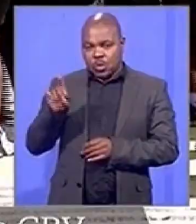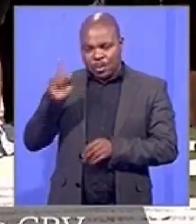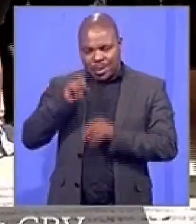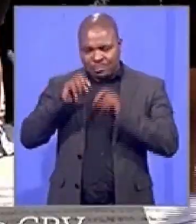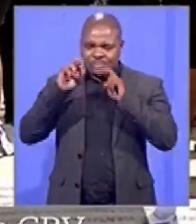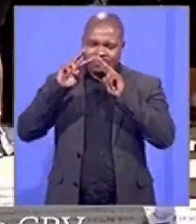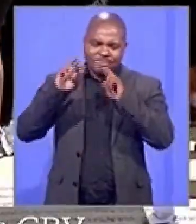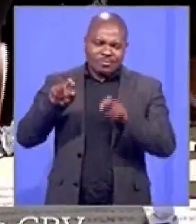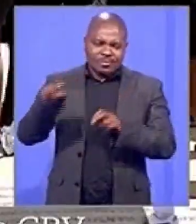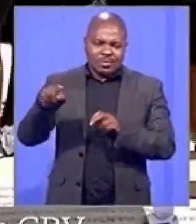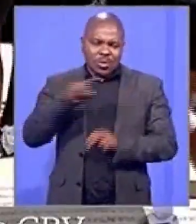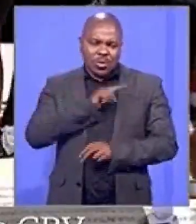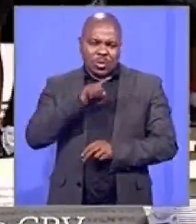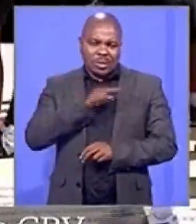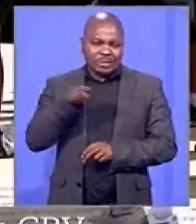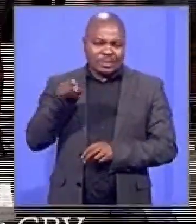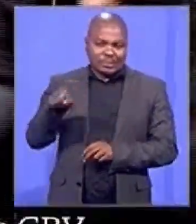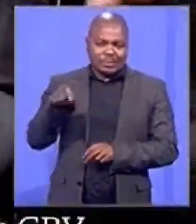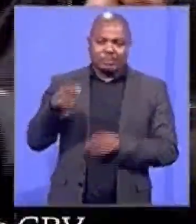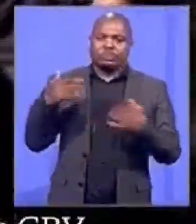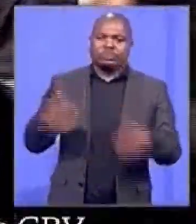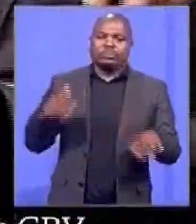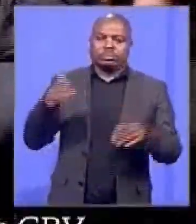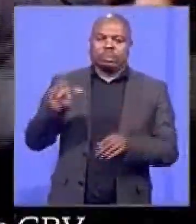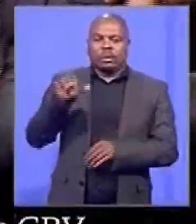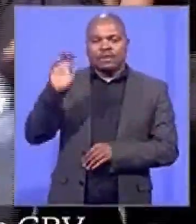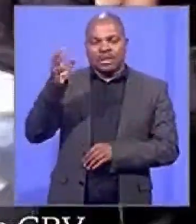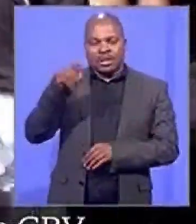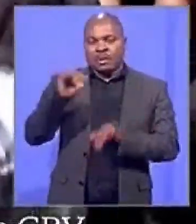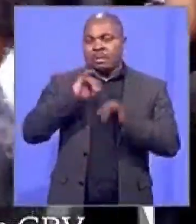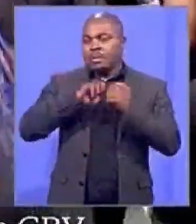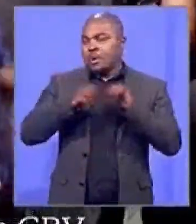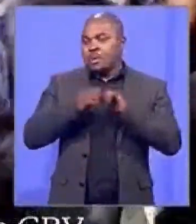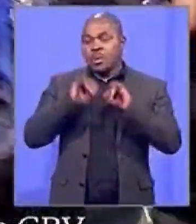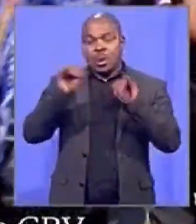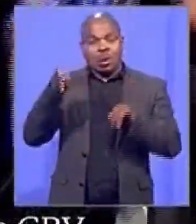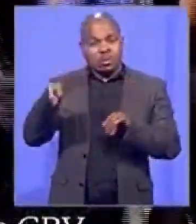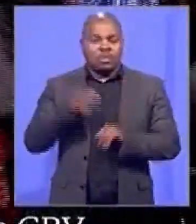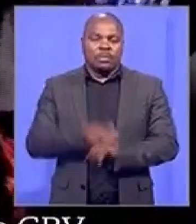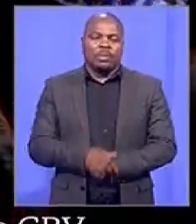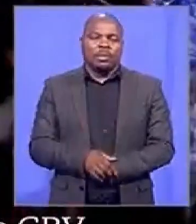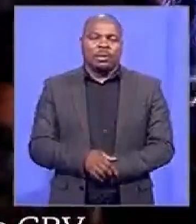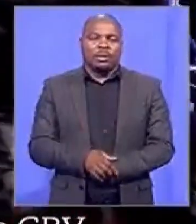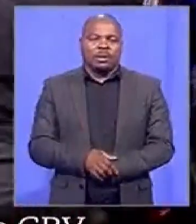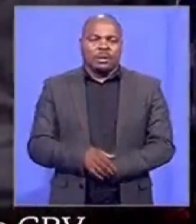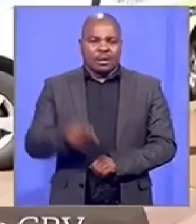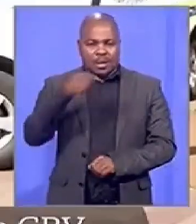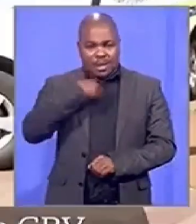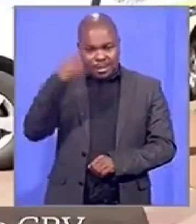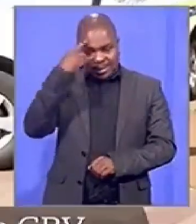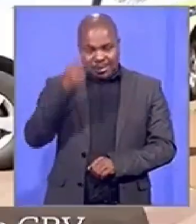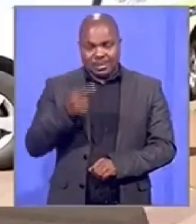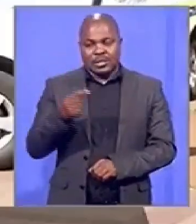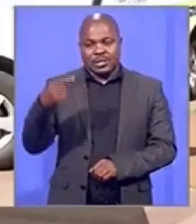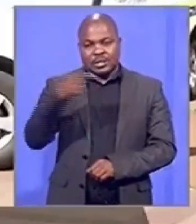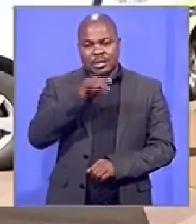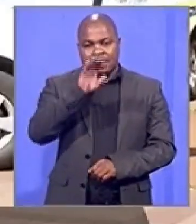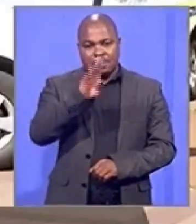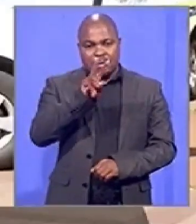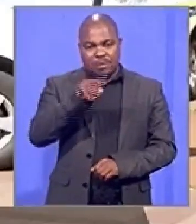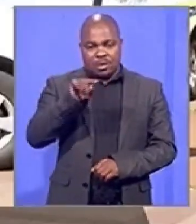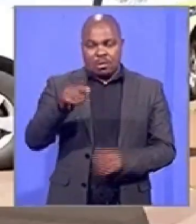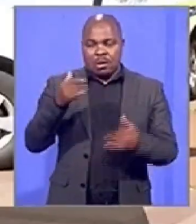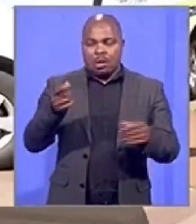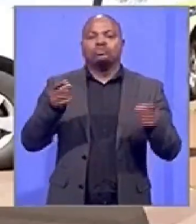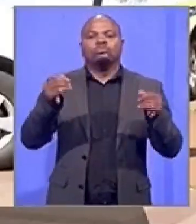batlisisa seo ba se bitsang tlokotsi e welang province ya Free State. I think in Free State, GBV is starting to become a